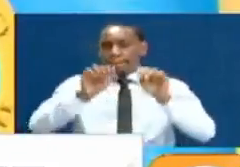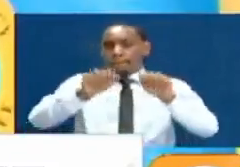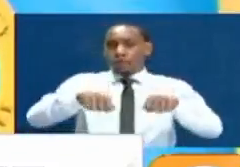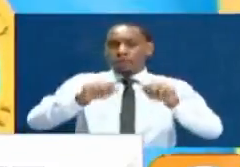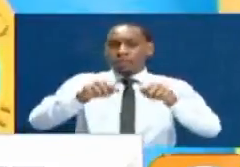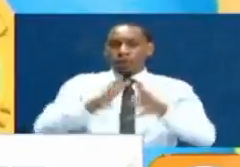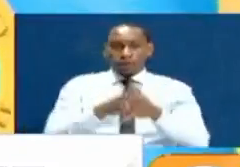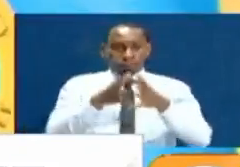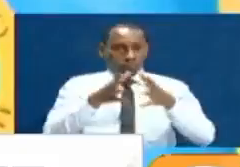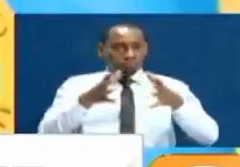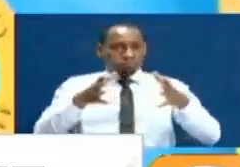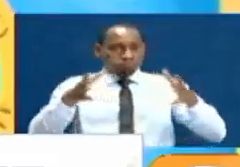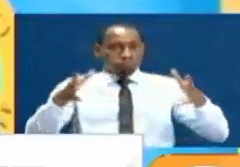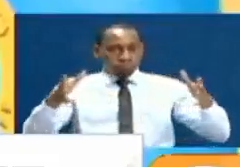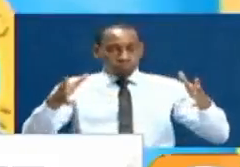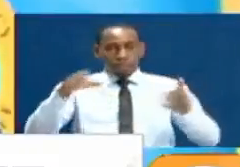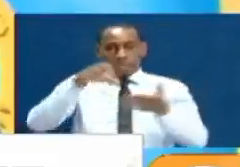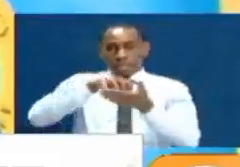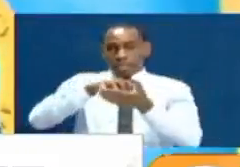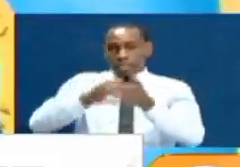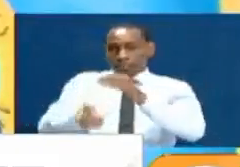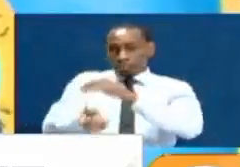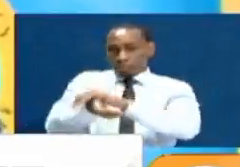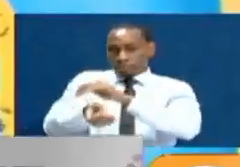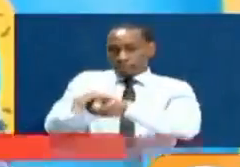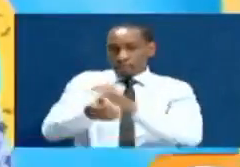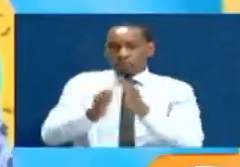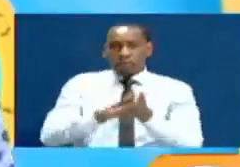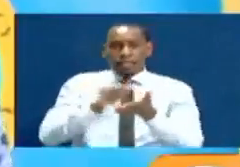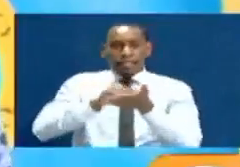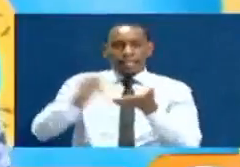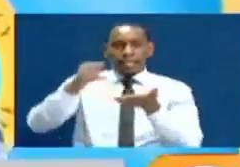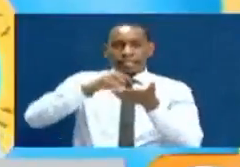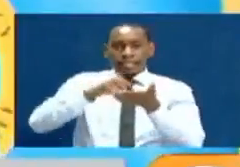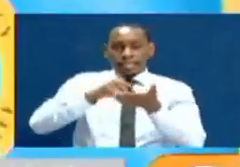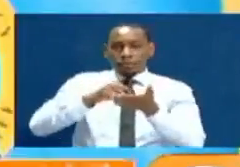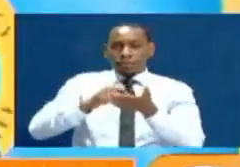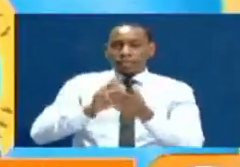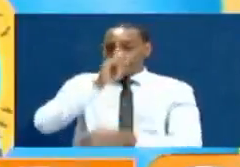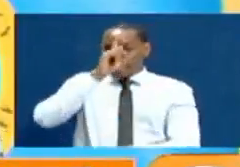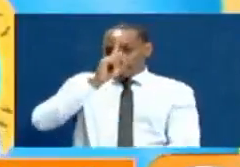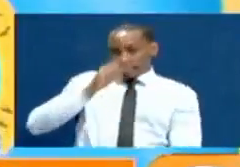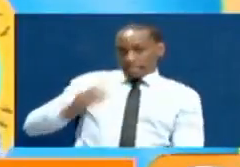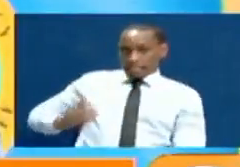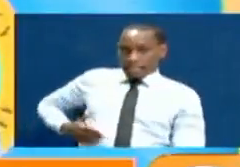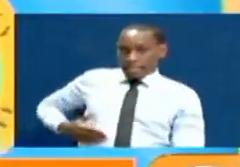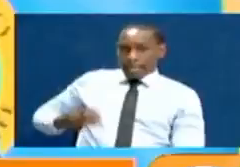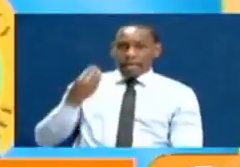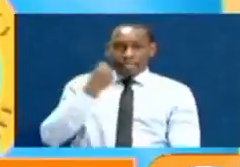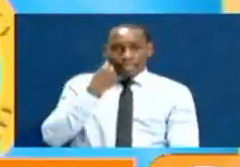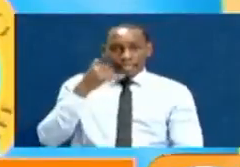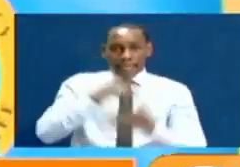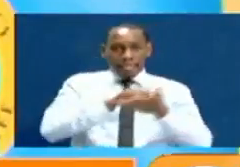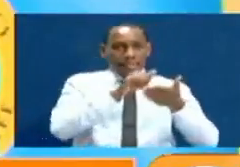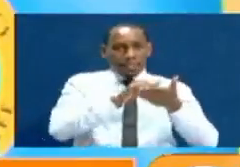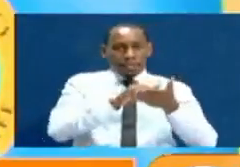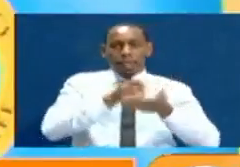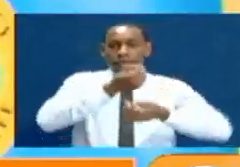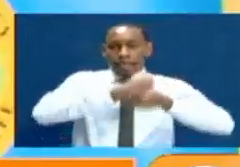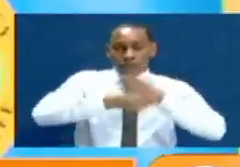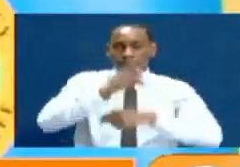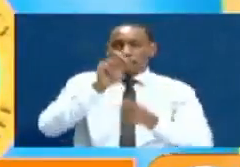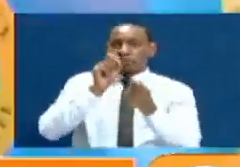to expand the scope of the case definition to include severe pneumonia as a criteria for testing